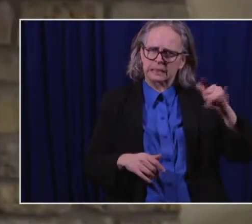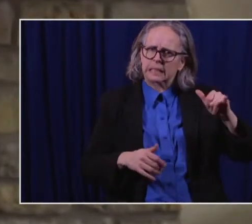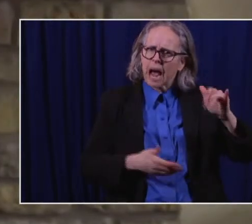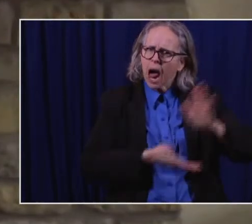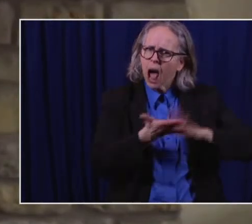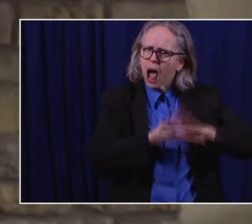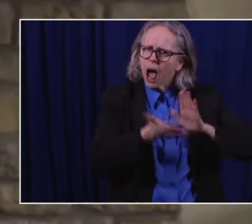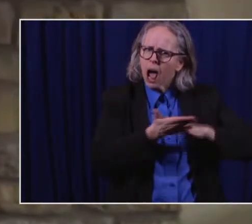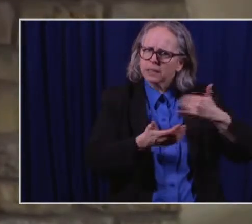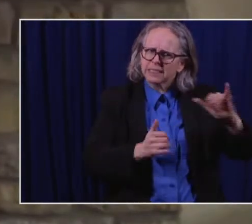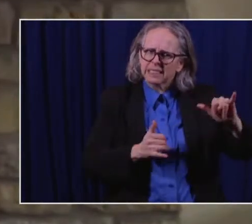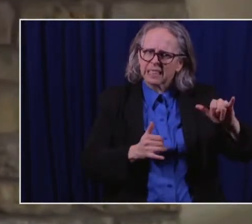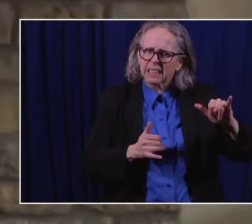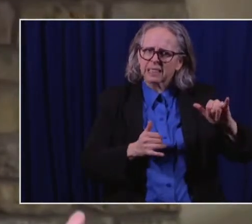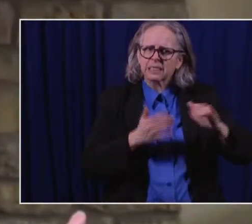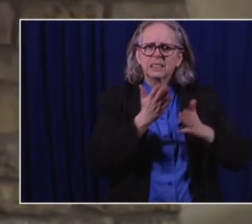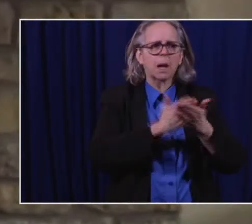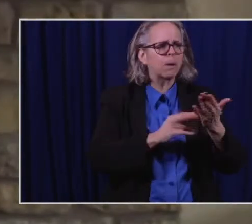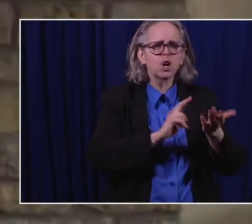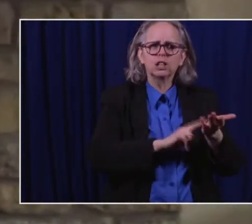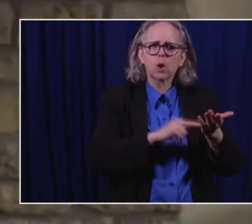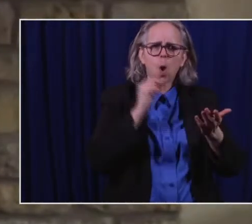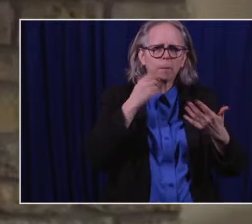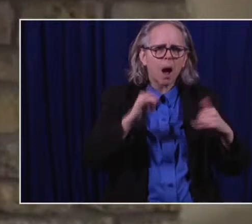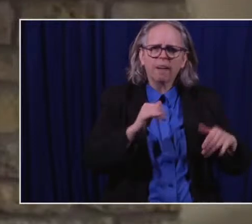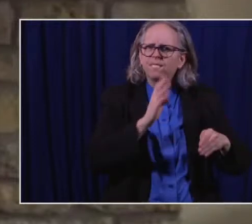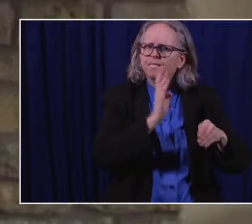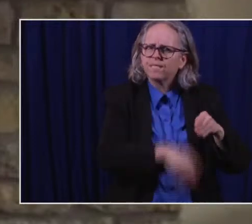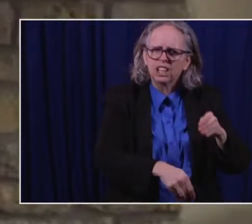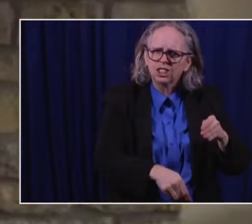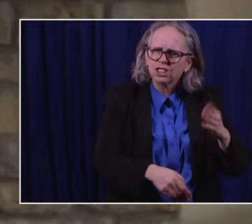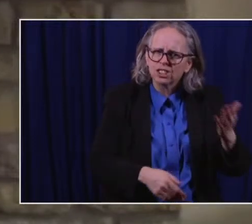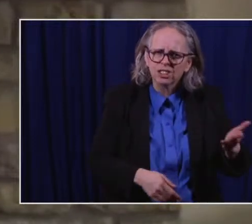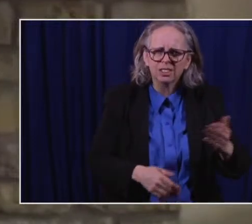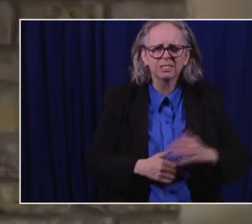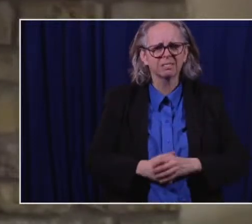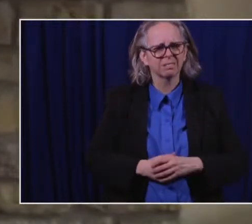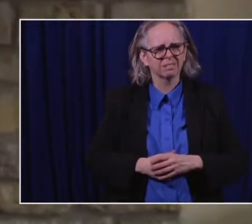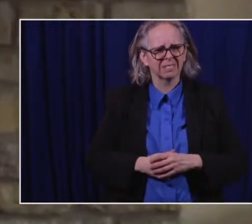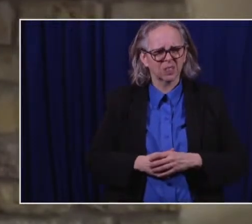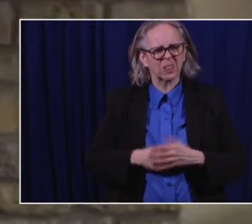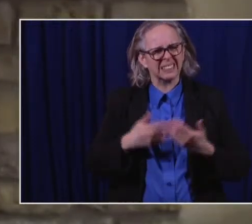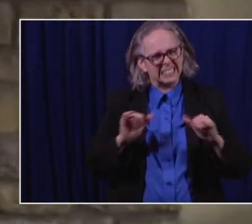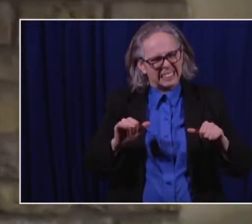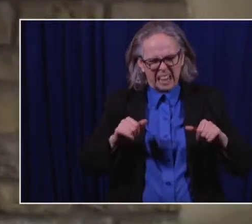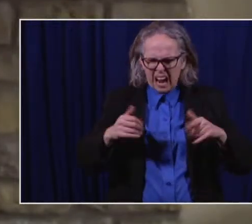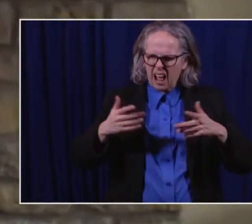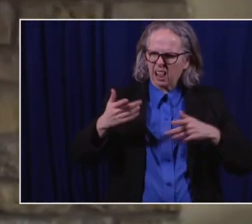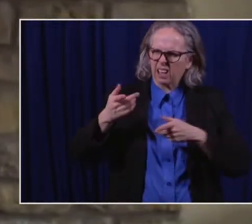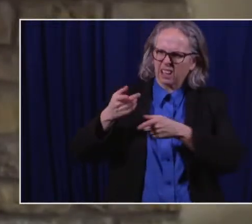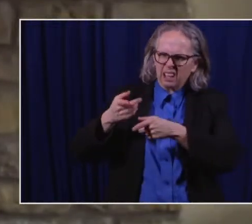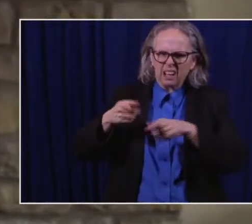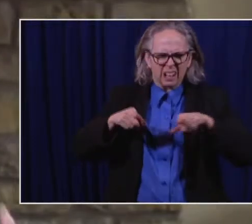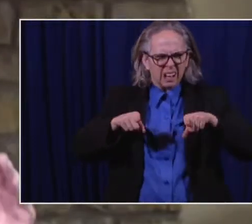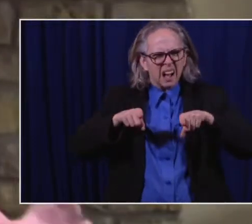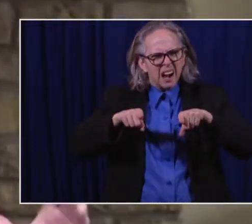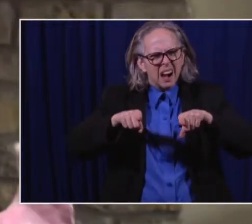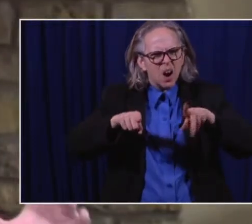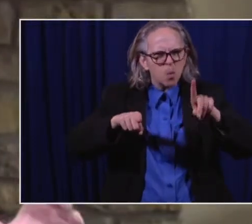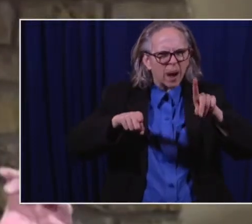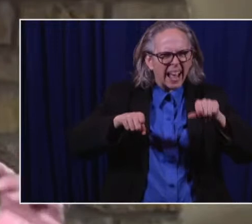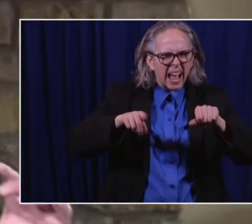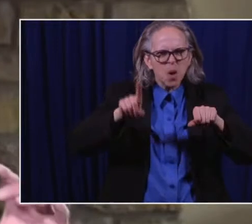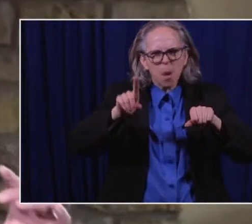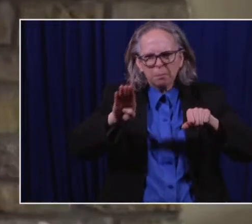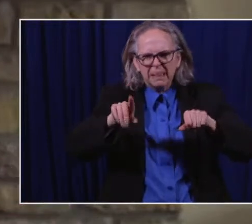care settings, 1A, local health departments doing this, they're doing a good job, but this is a slow process because these